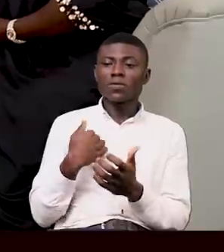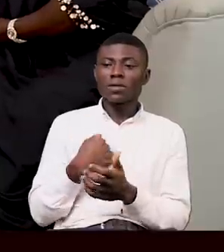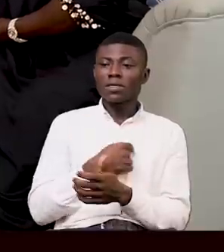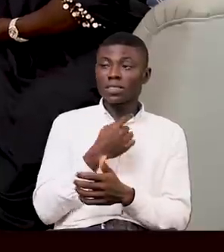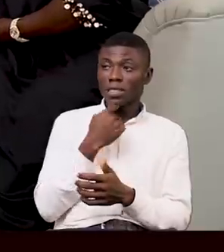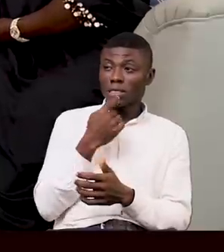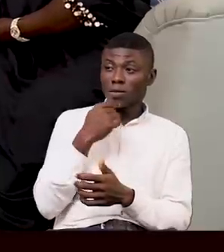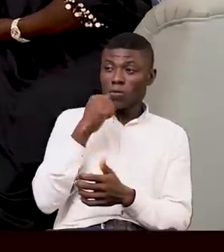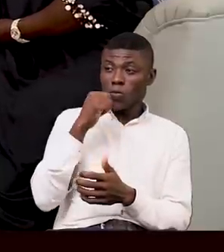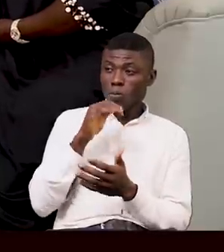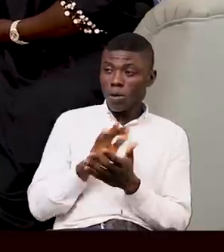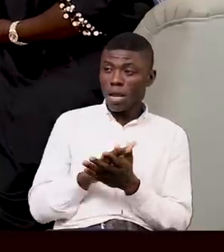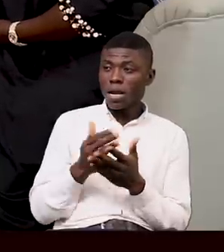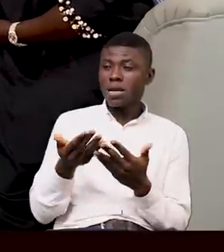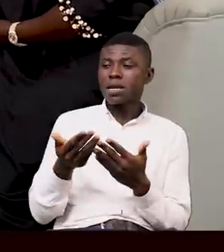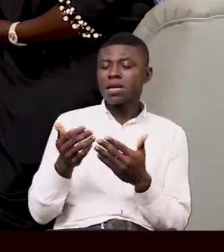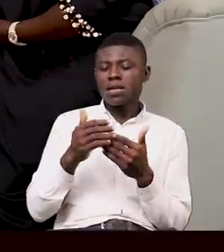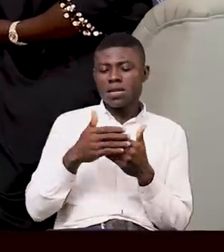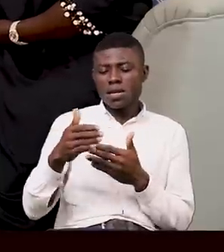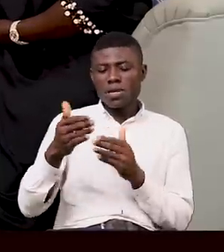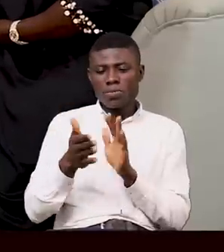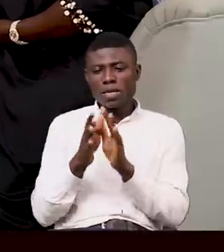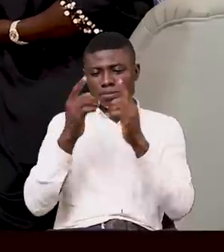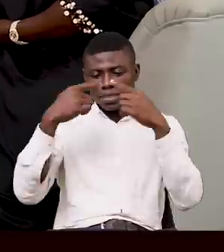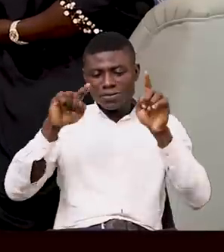can so bad your corner nimwa, no, ye jay.